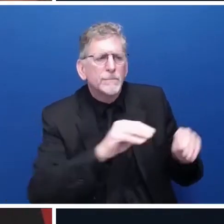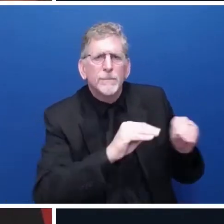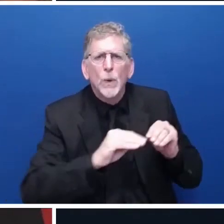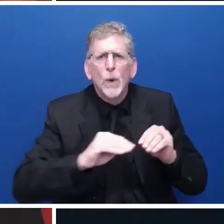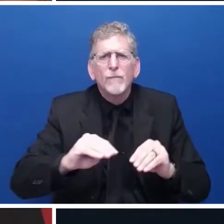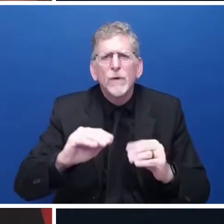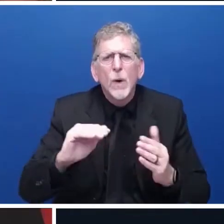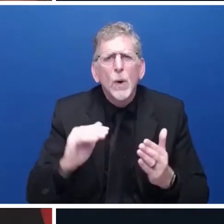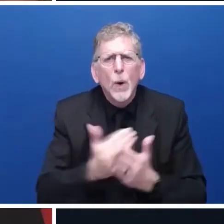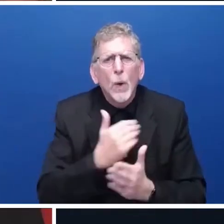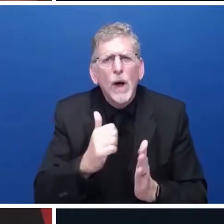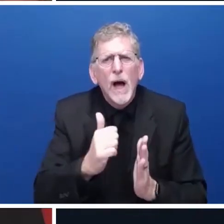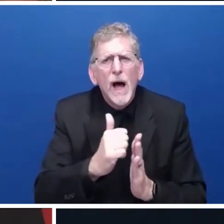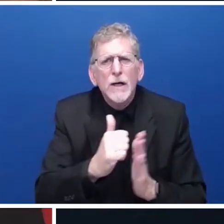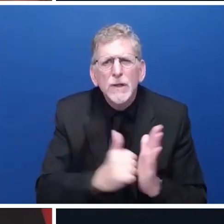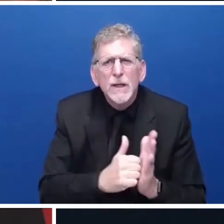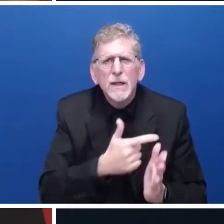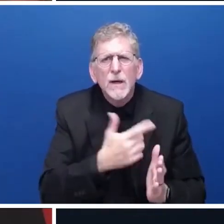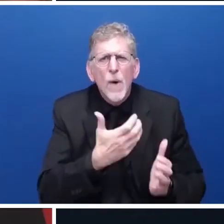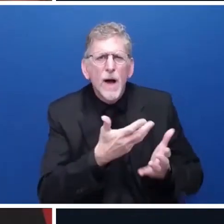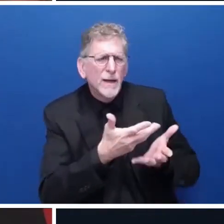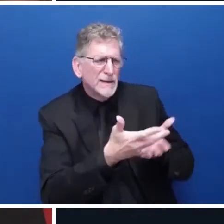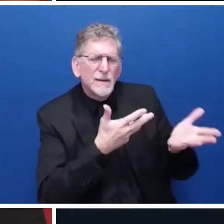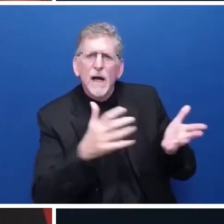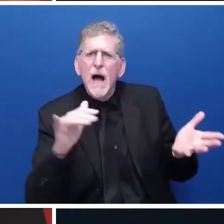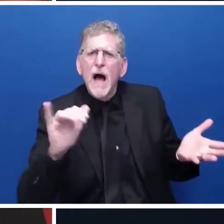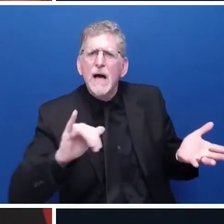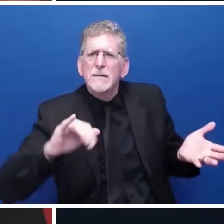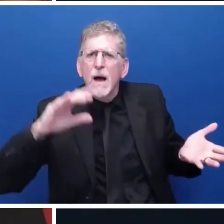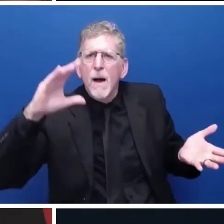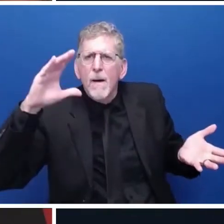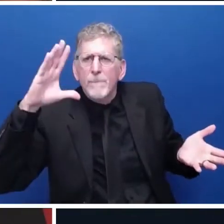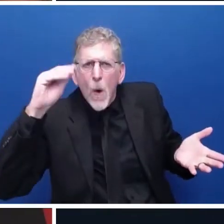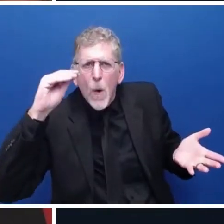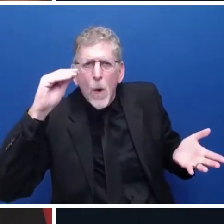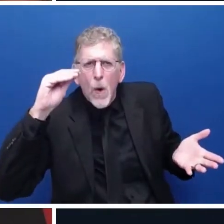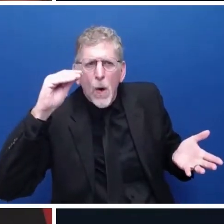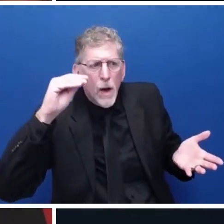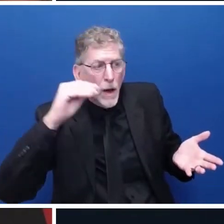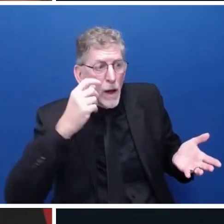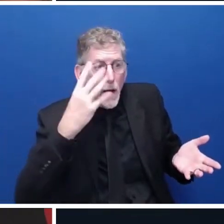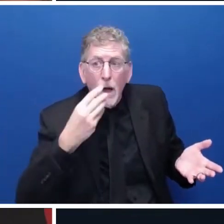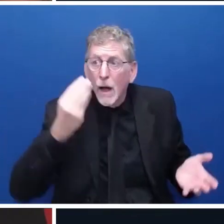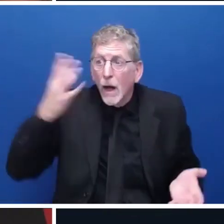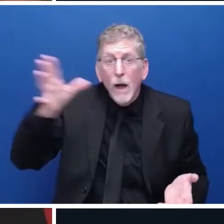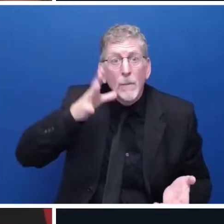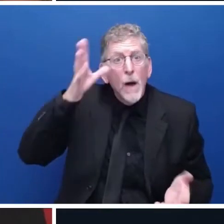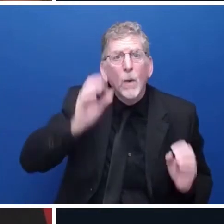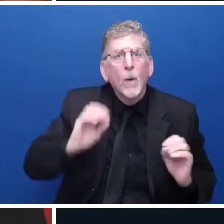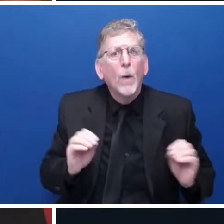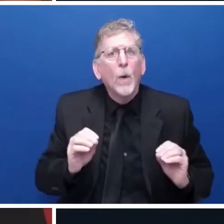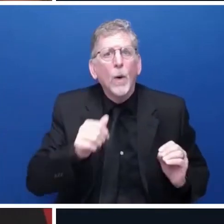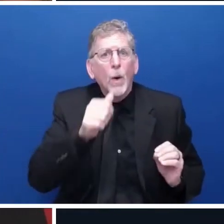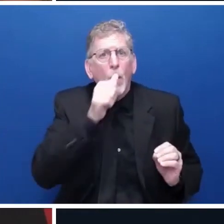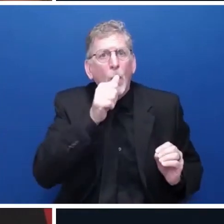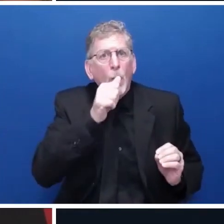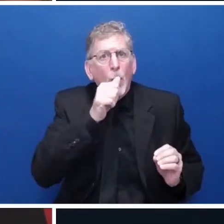her parents. Hard to believe, isn't it? Before long, a confused Sage ran away from home